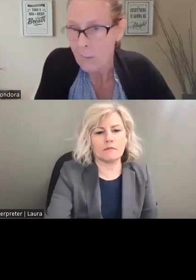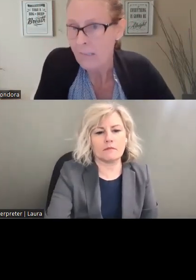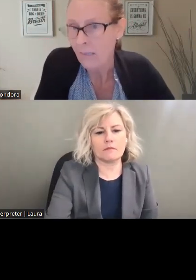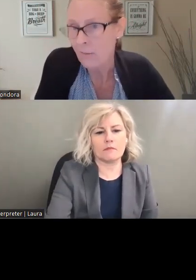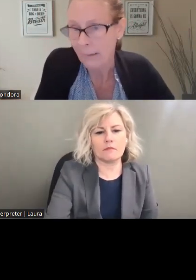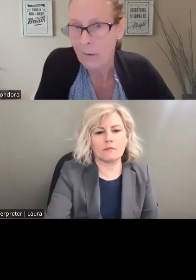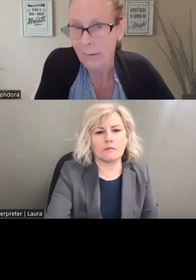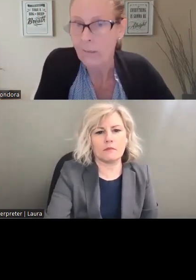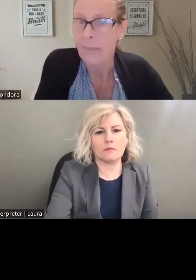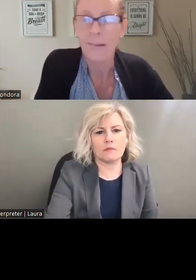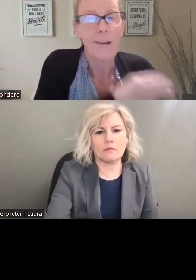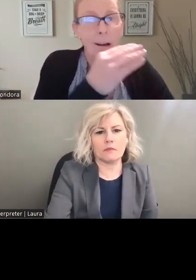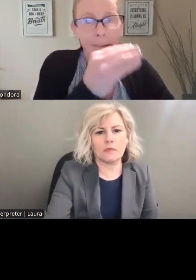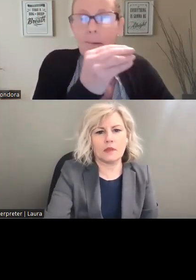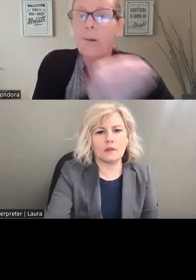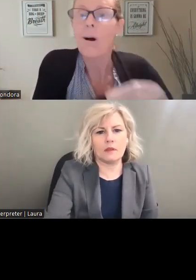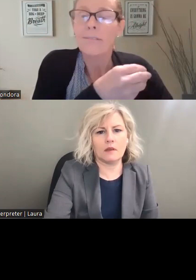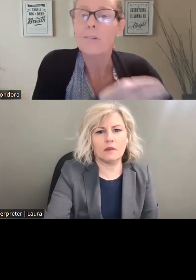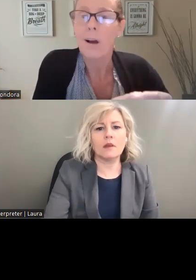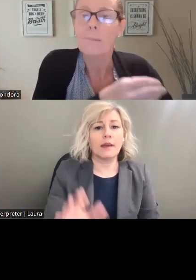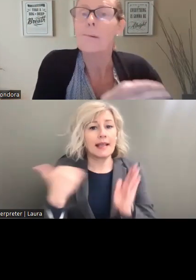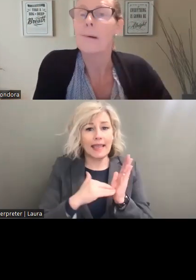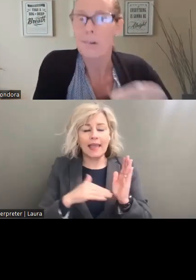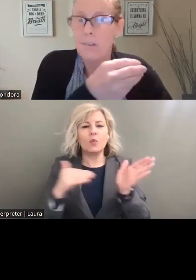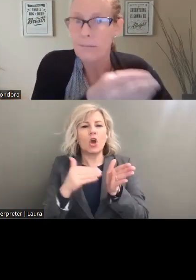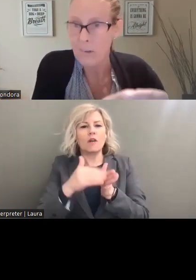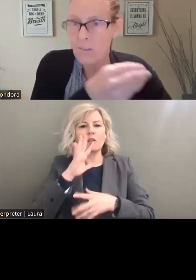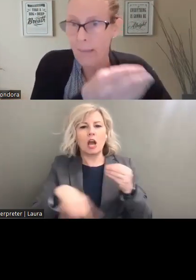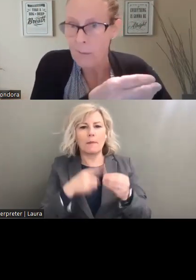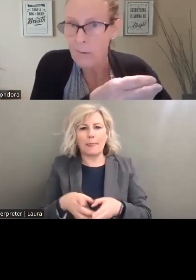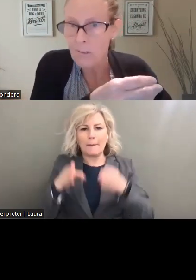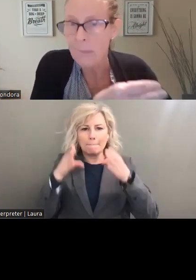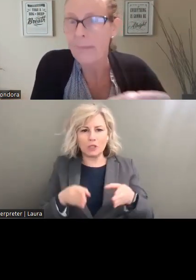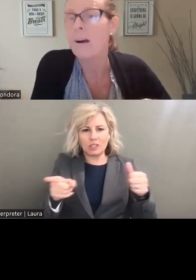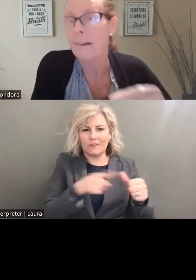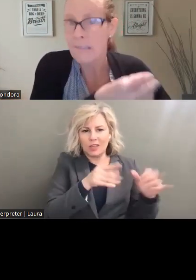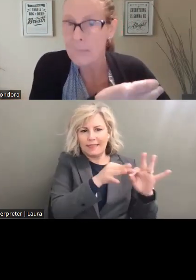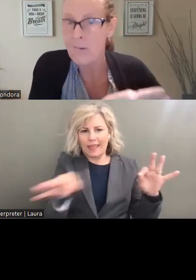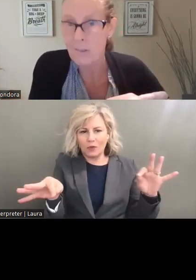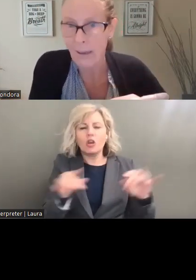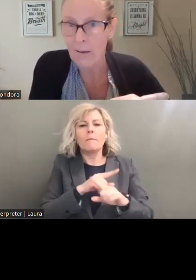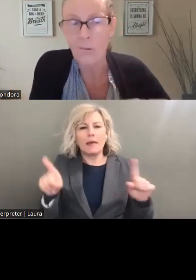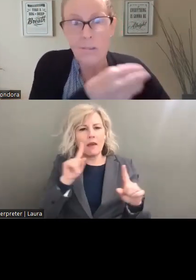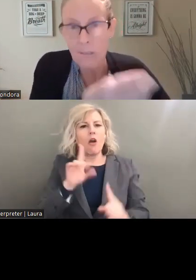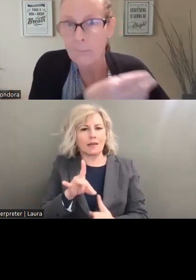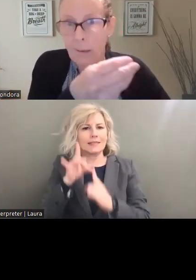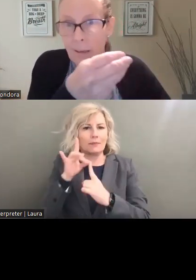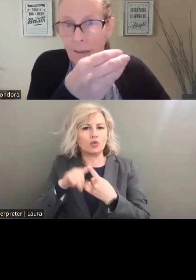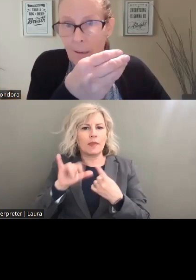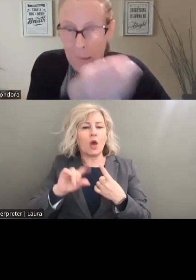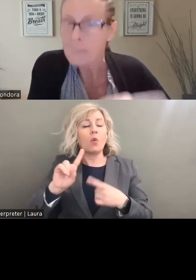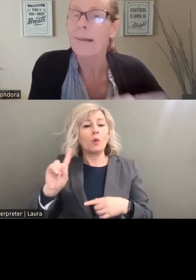point and nuance that's really critical, that again, we often talk about person first language, but there are exceptions to that where